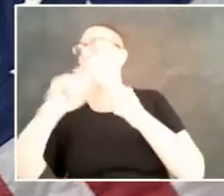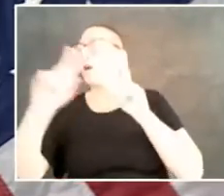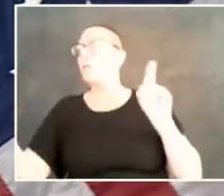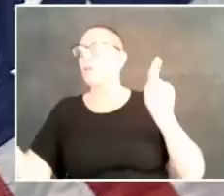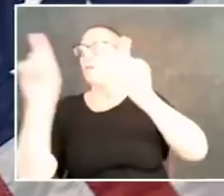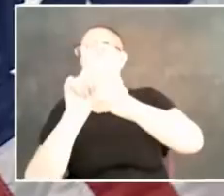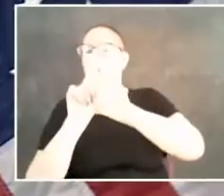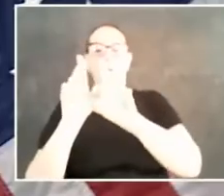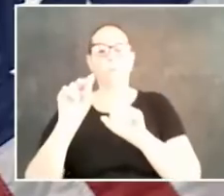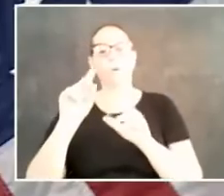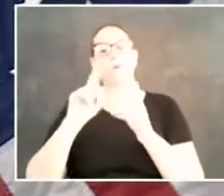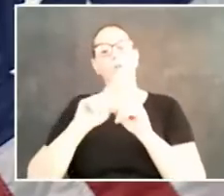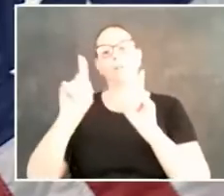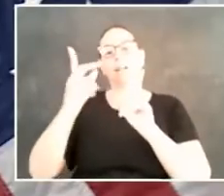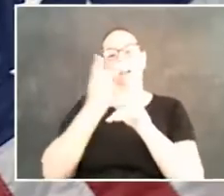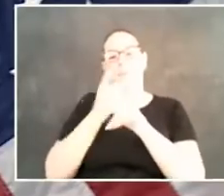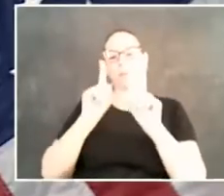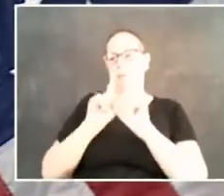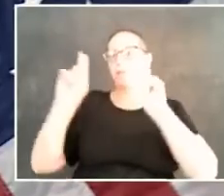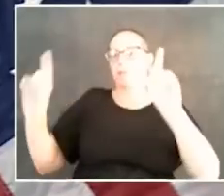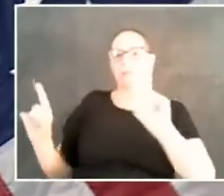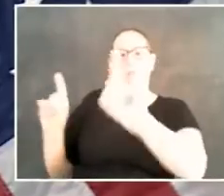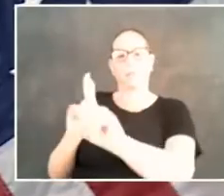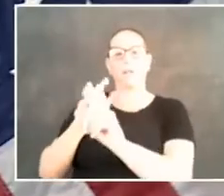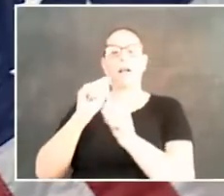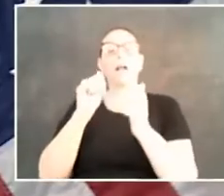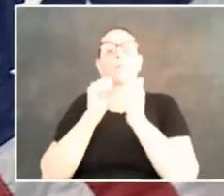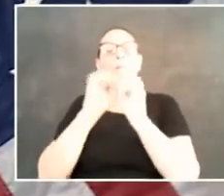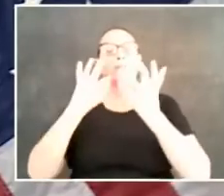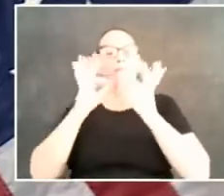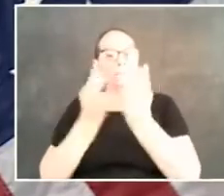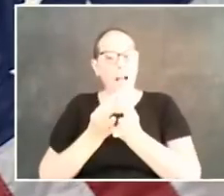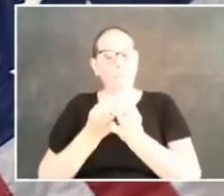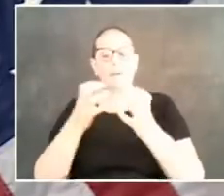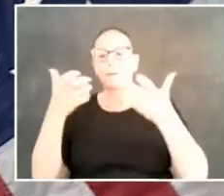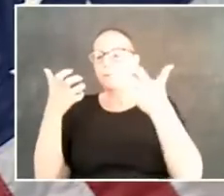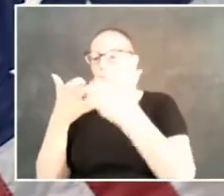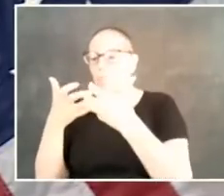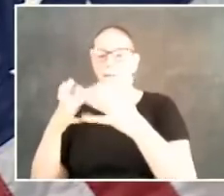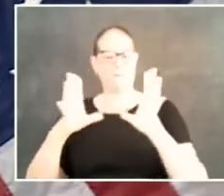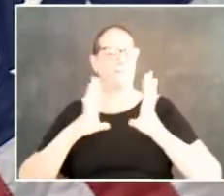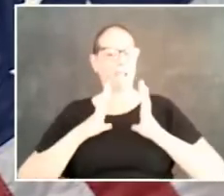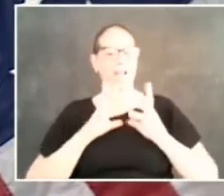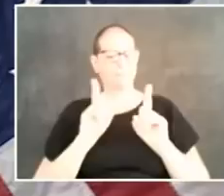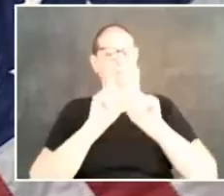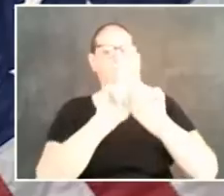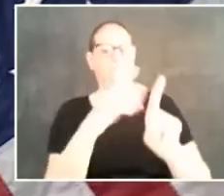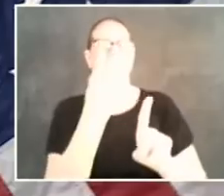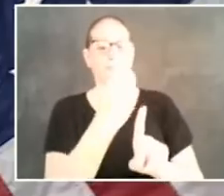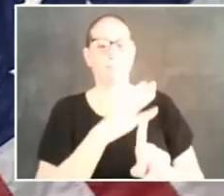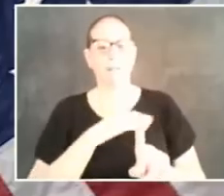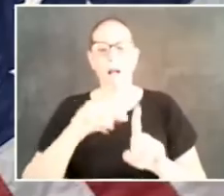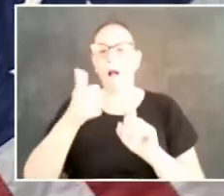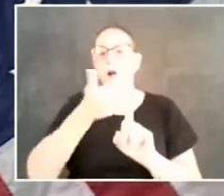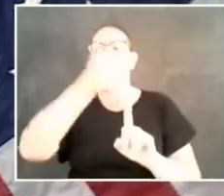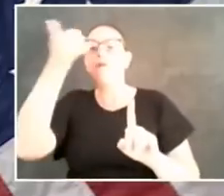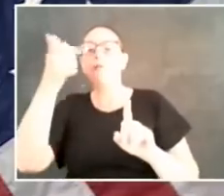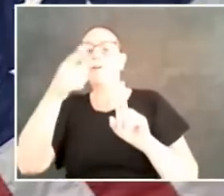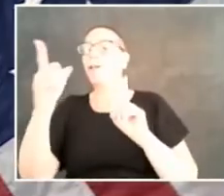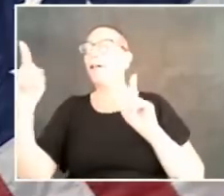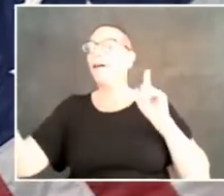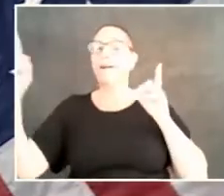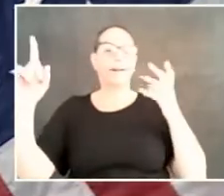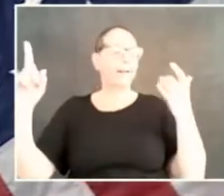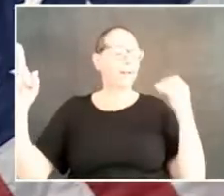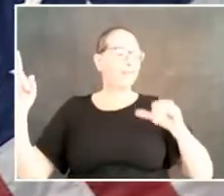in such constant contact. So if a family is gathered together in a park, close together, that's because they already have been gathered